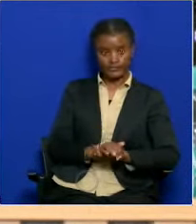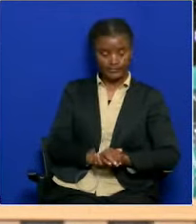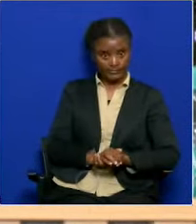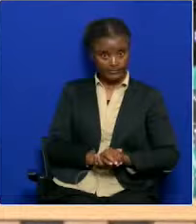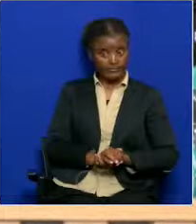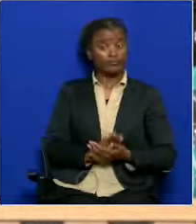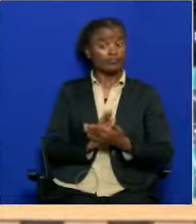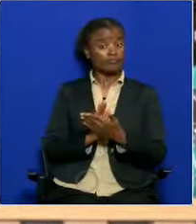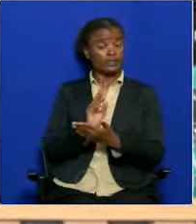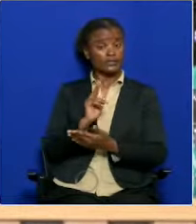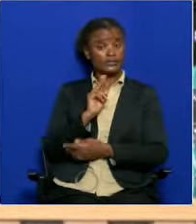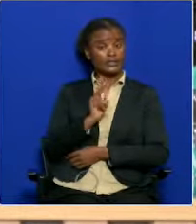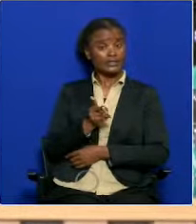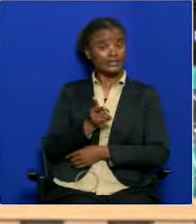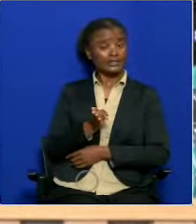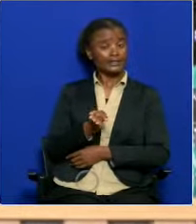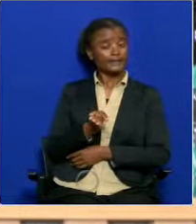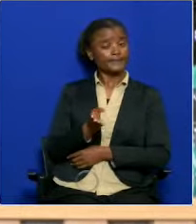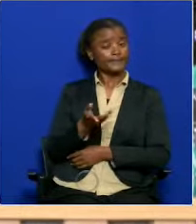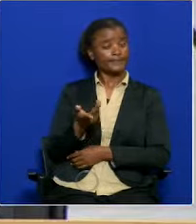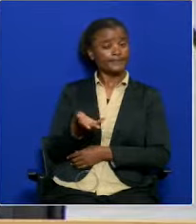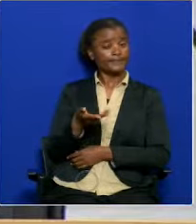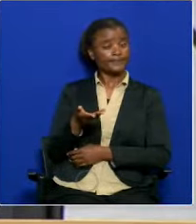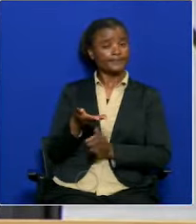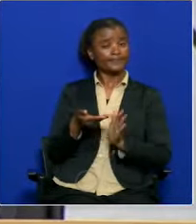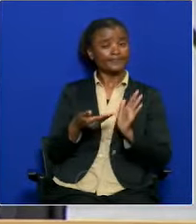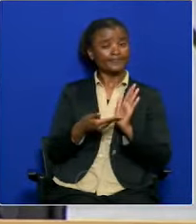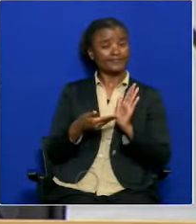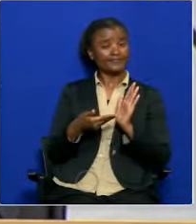there another instance of a